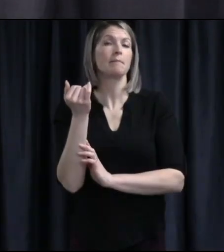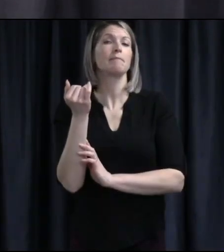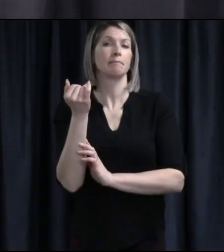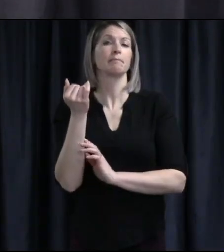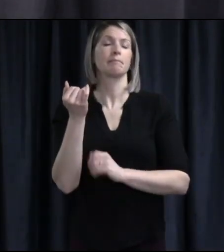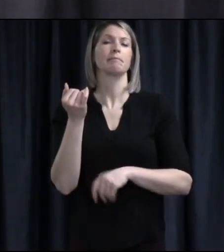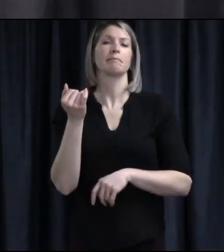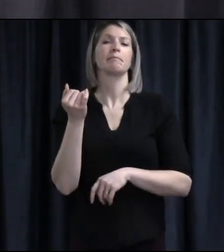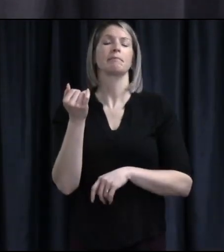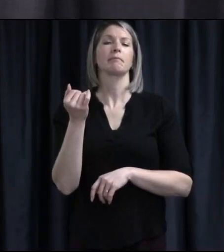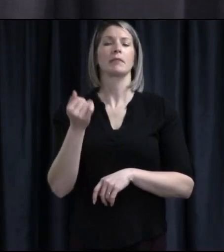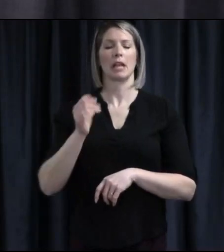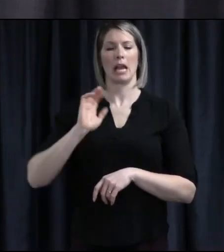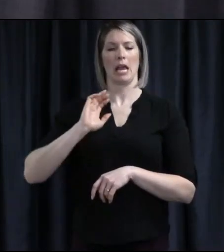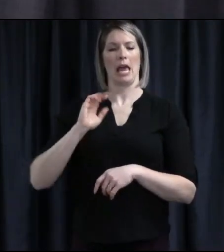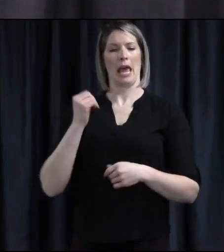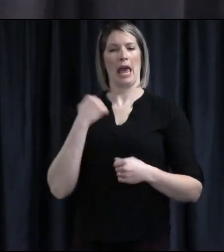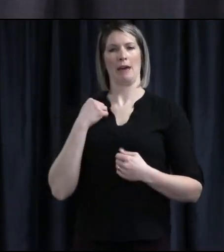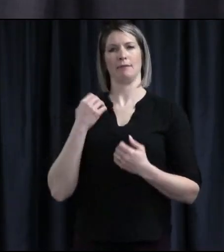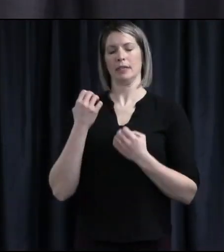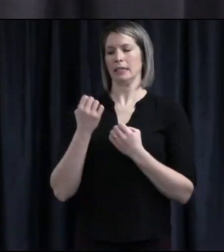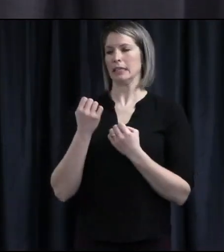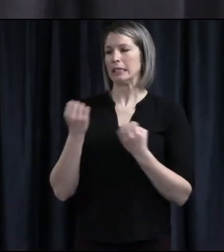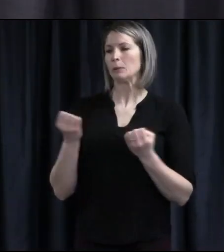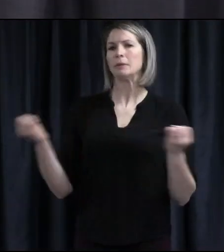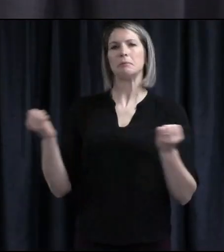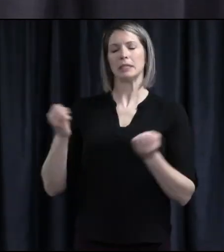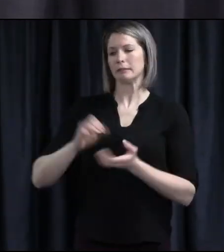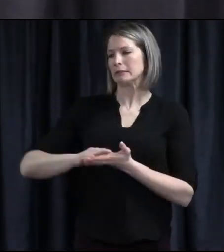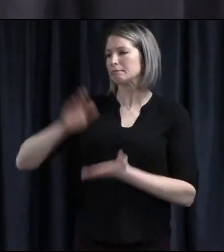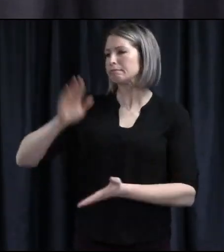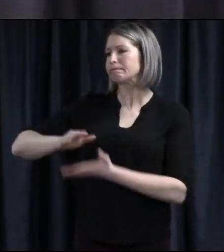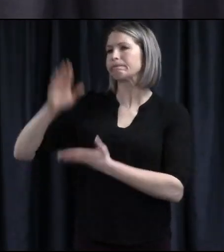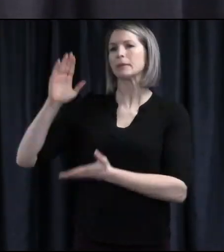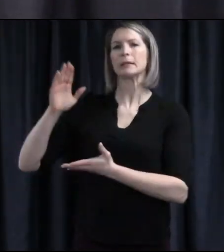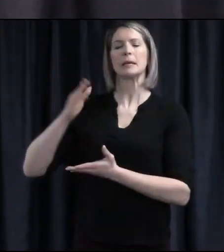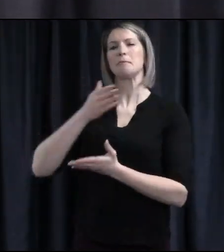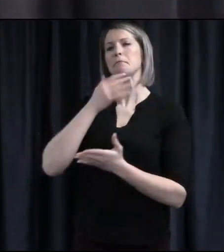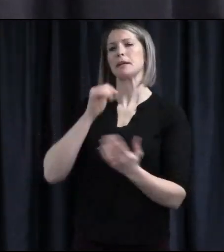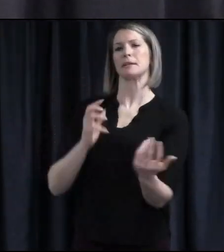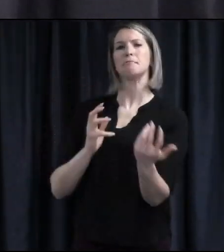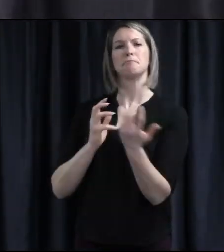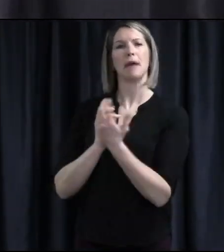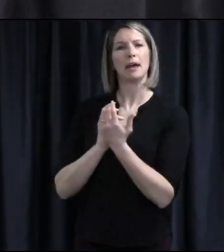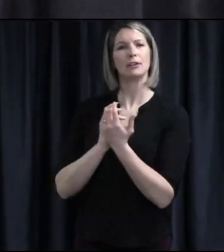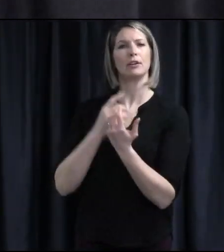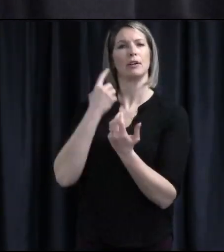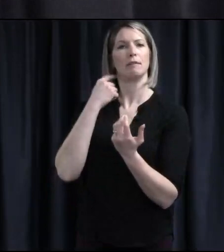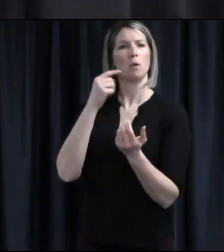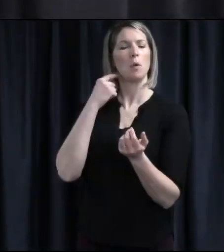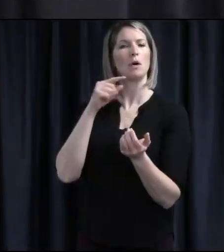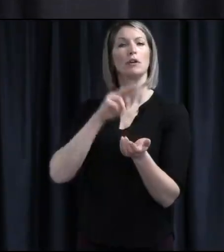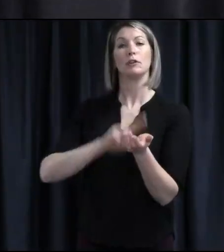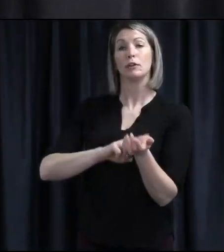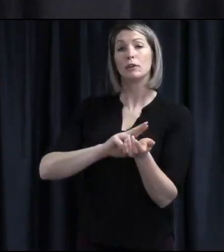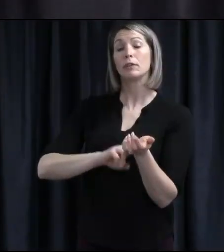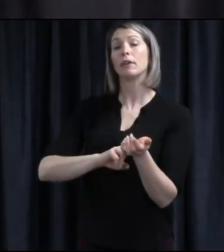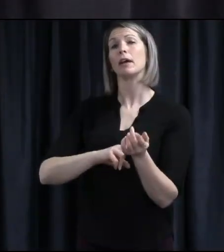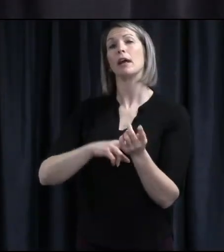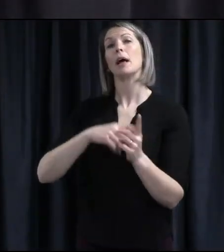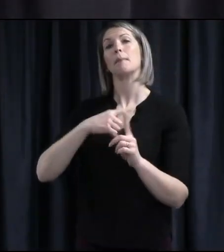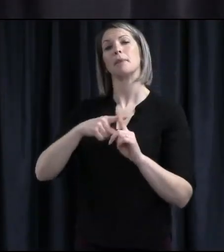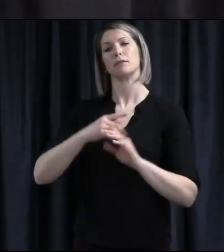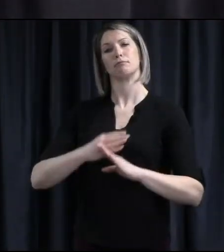use to the best ability our resources. So it works, for our own staff, our own healthcare providers, but yet